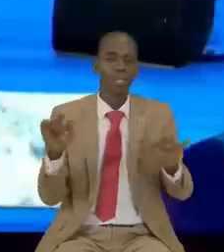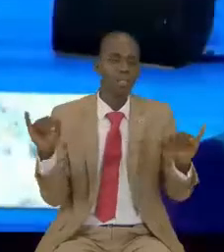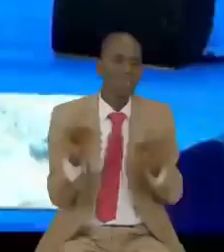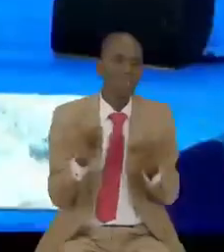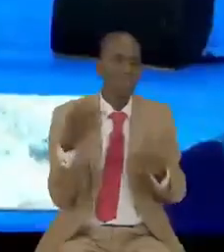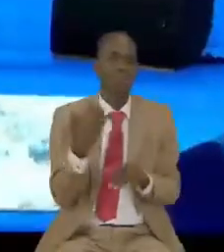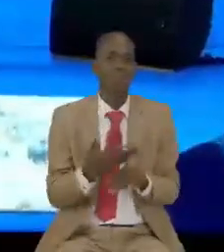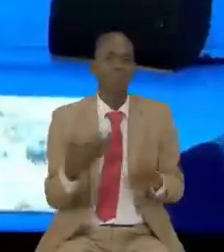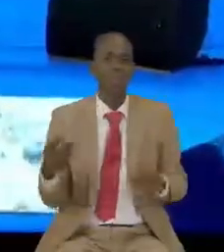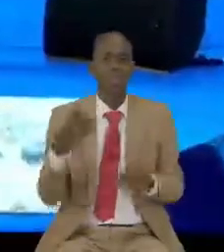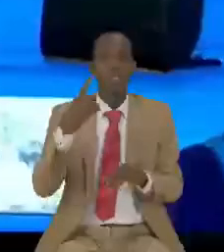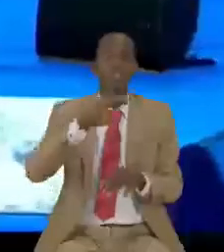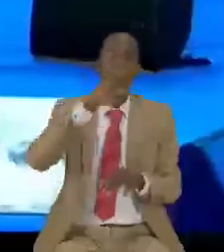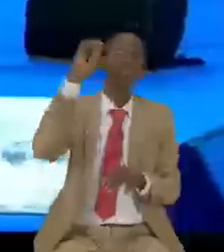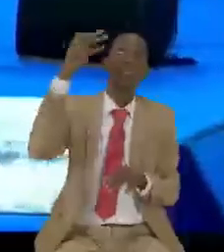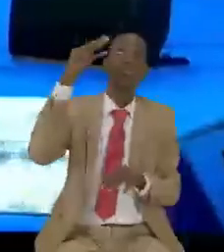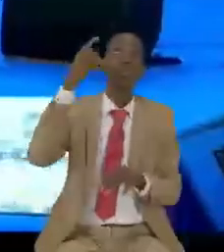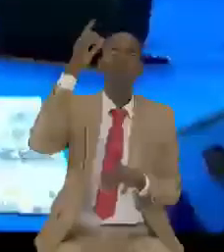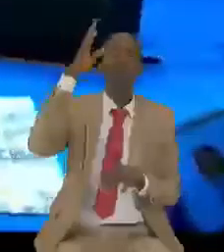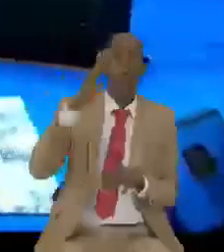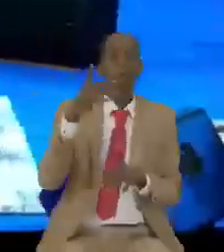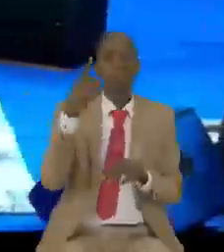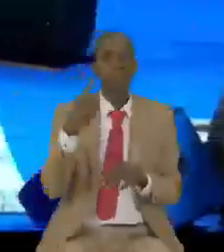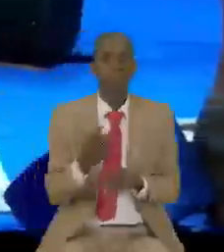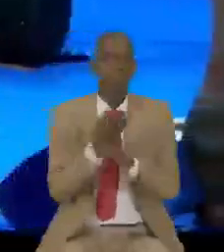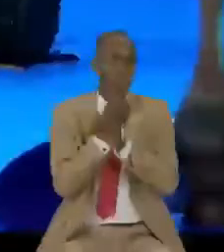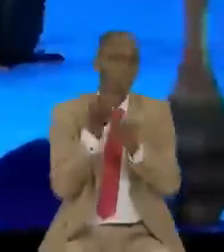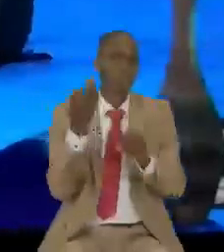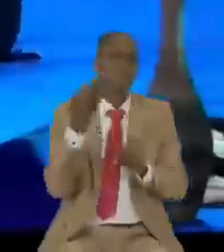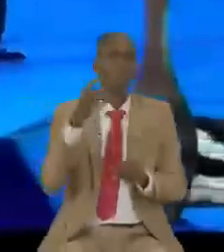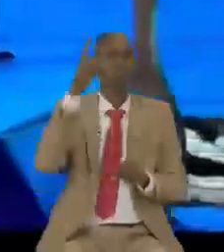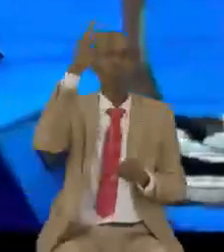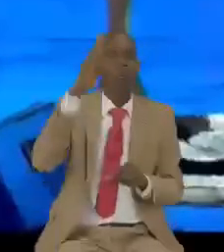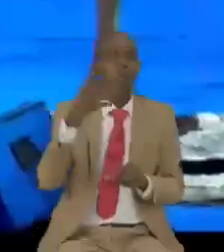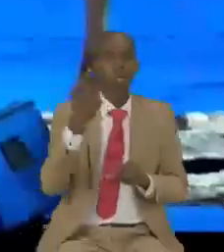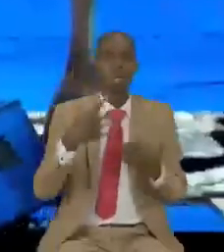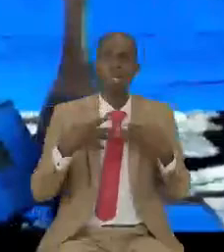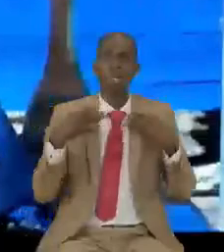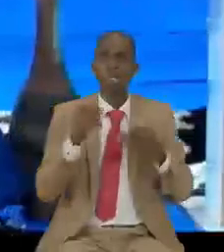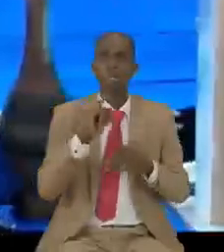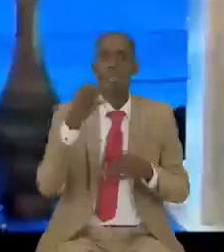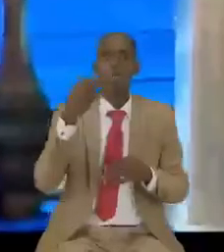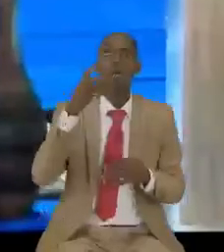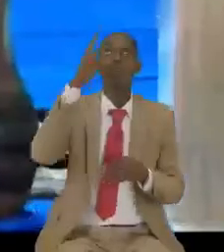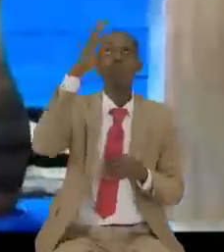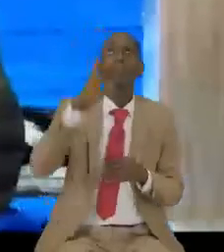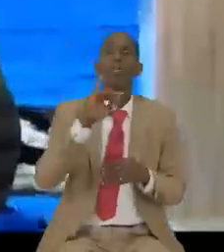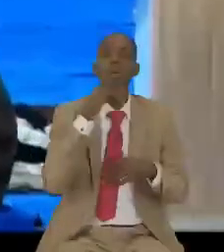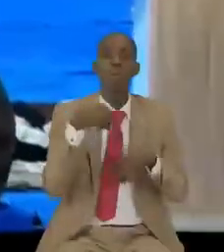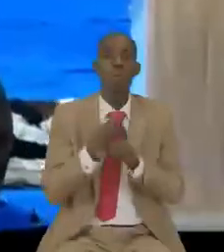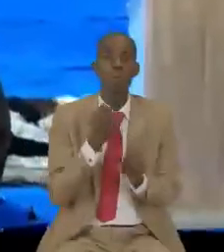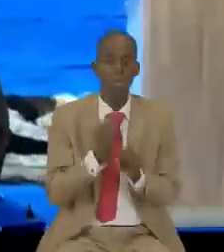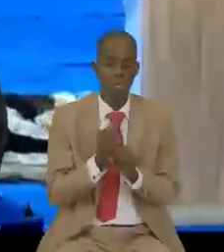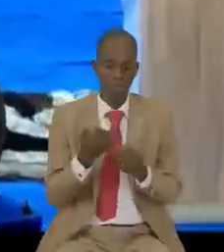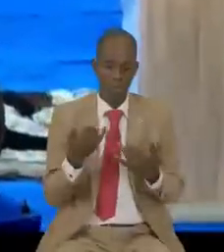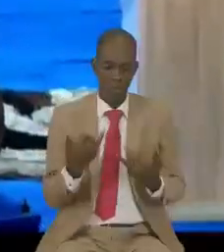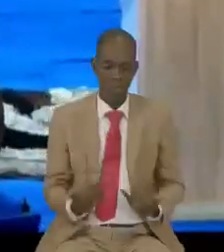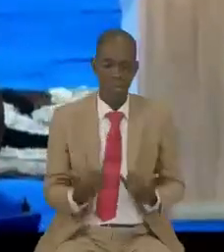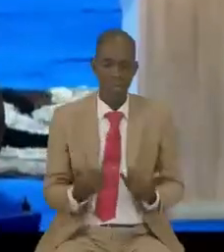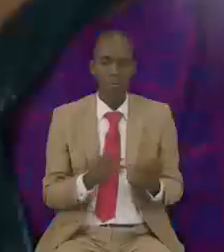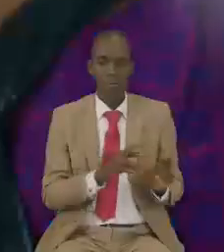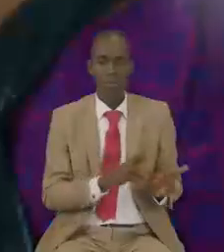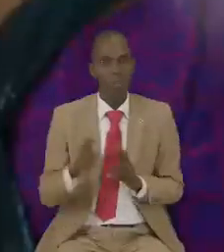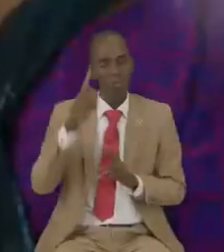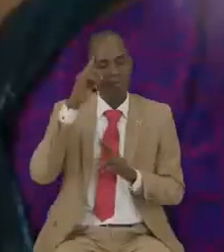the grace of God, the salvation of God, the healing of God is made available to everyone. And then